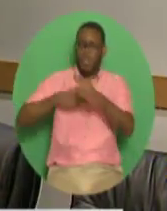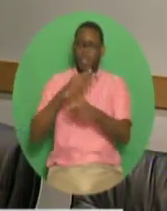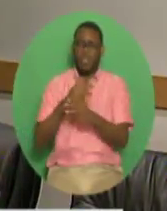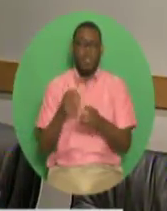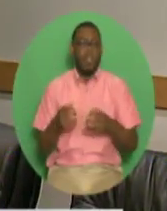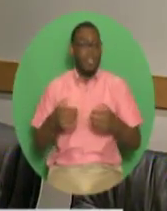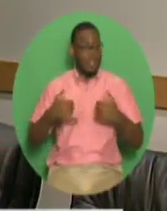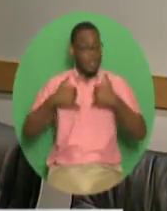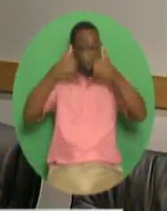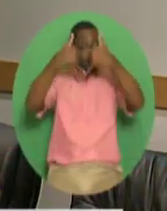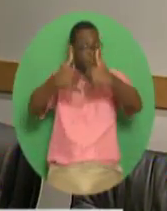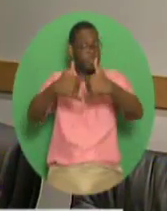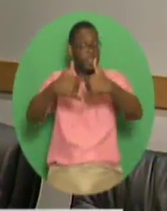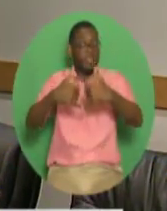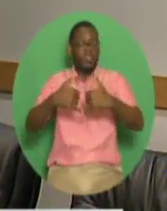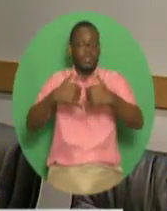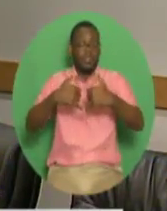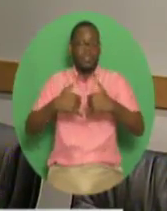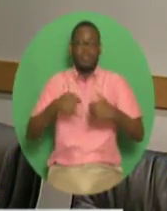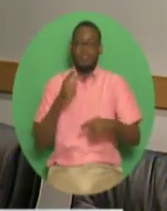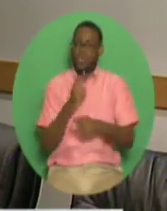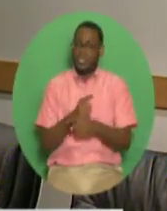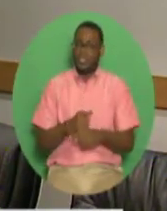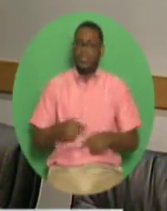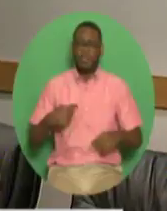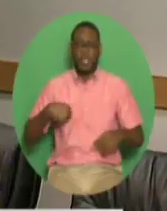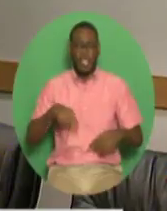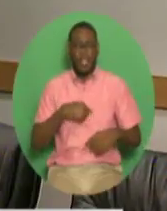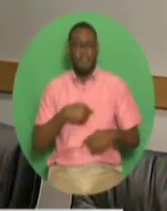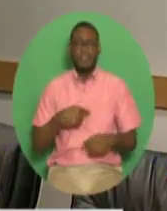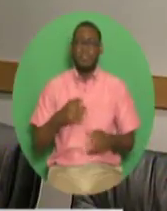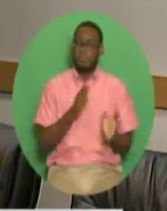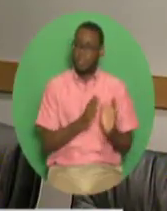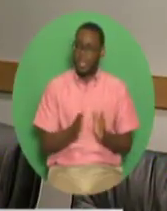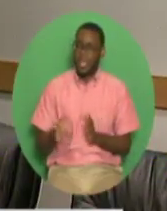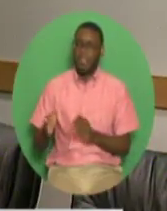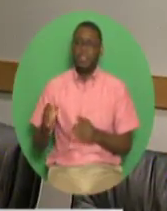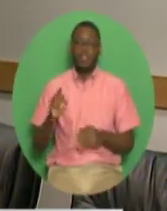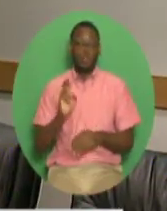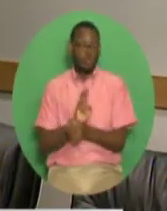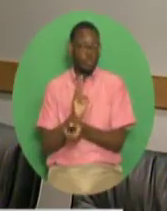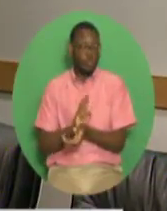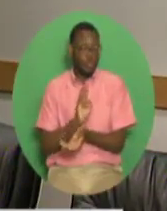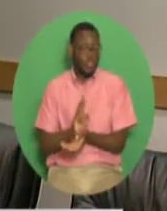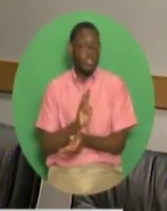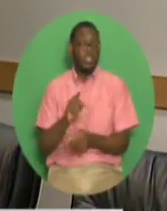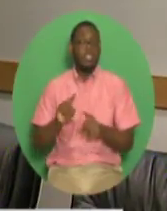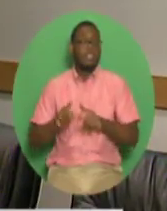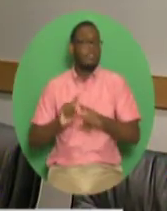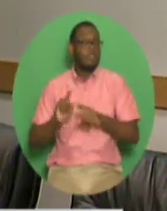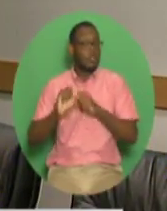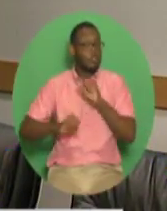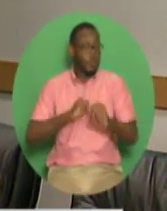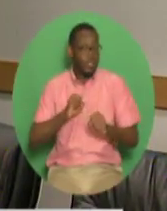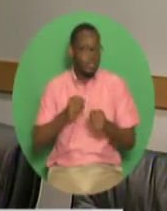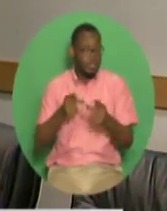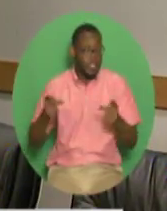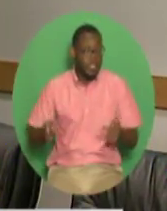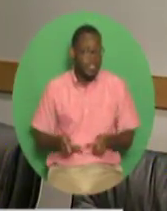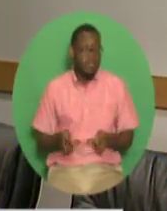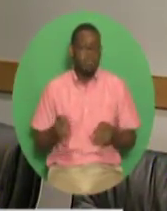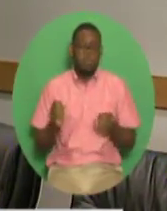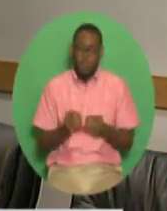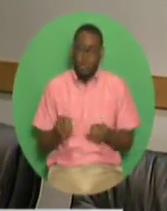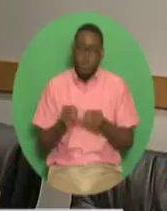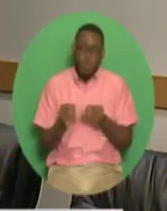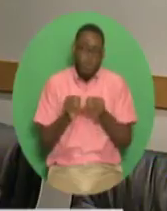So what we plan to do is utilize these facilities to the maximum, where we're going to be doubling up and using them for youth facilities as well, where we're going to